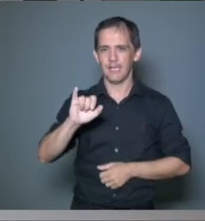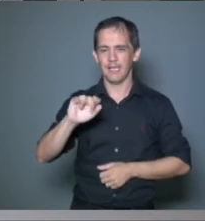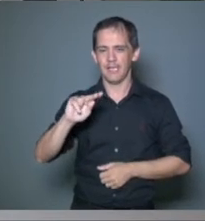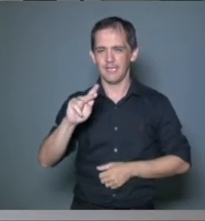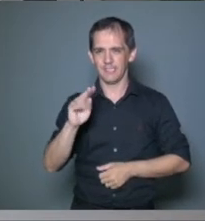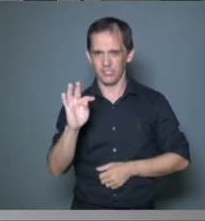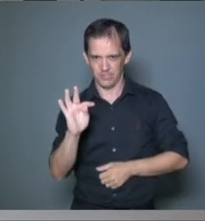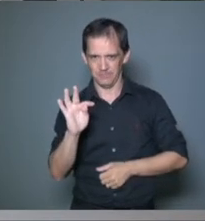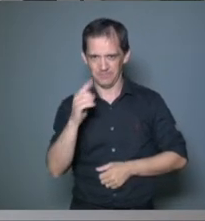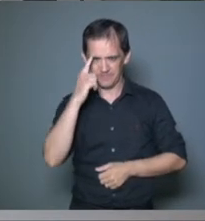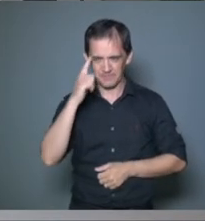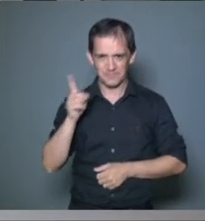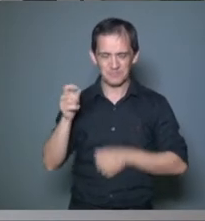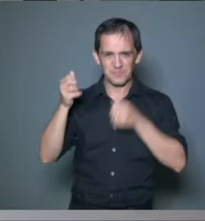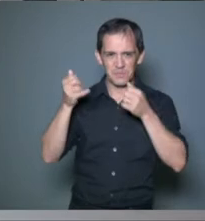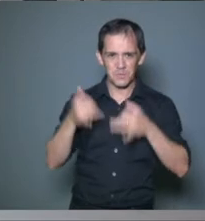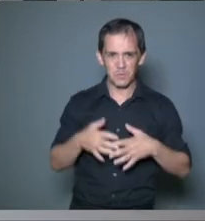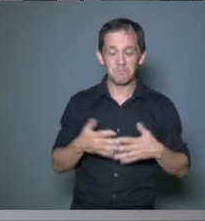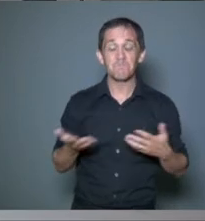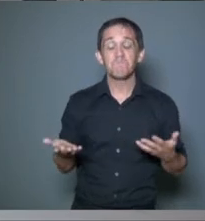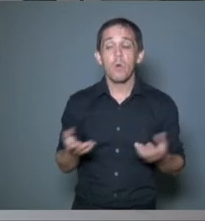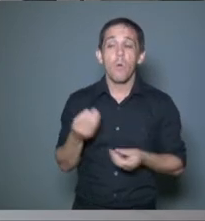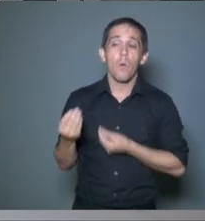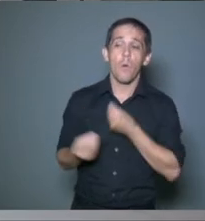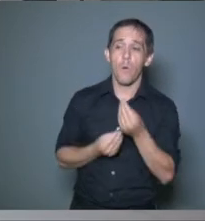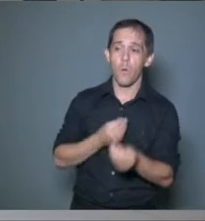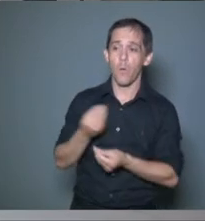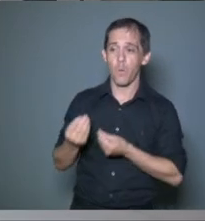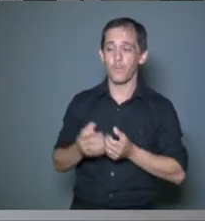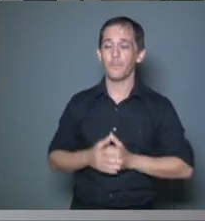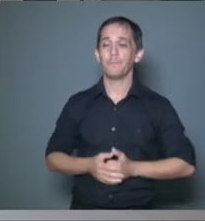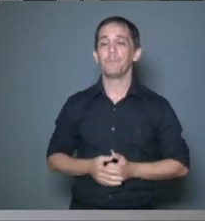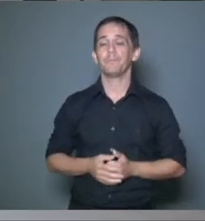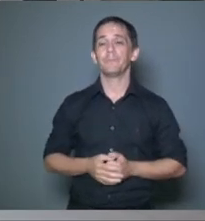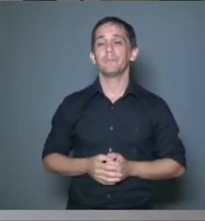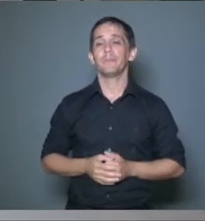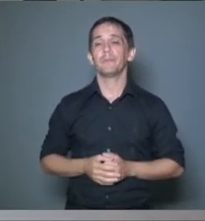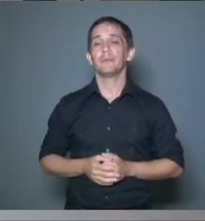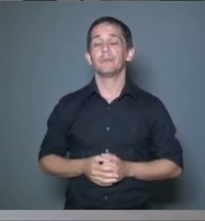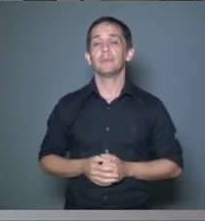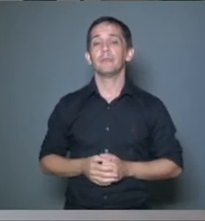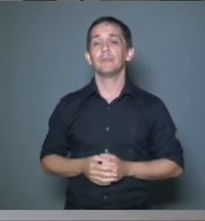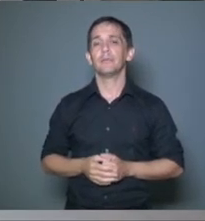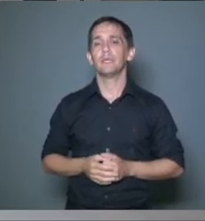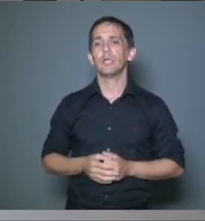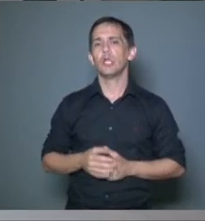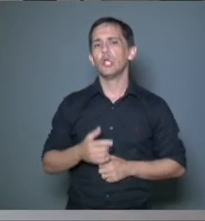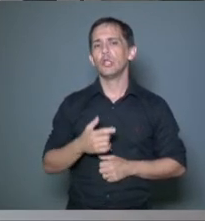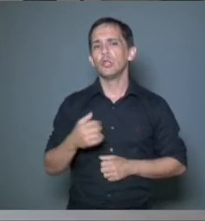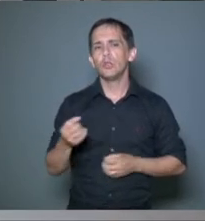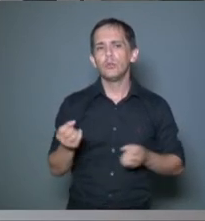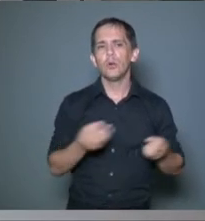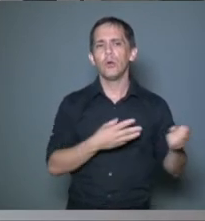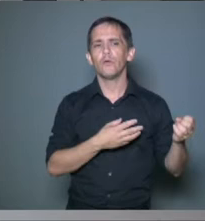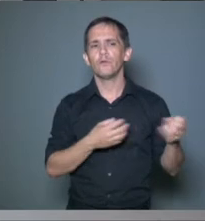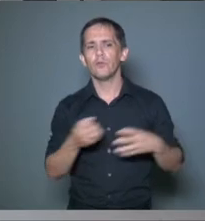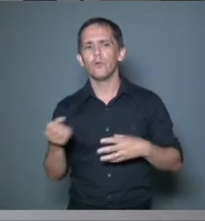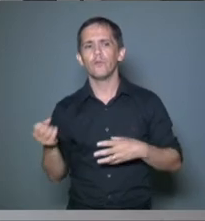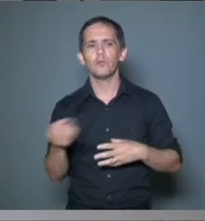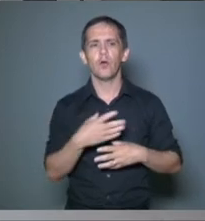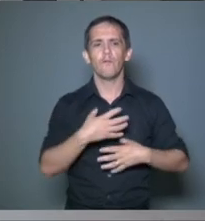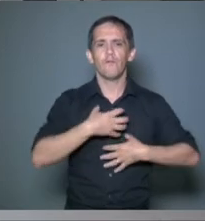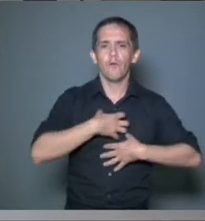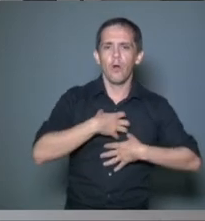You mentioned technology as a game changer. I'd like to hear you on what we can imagine about